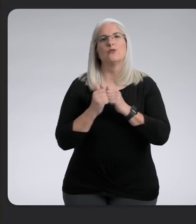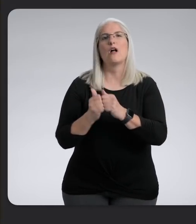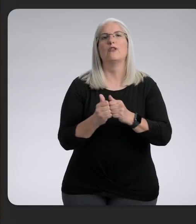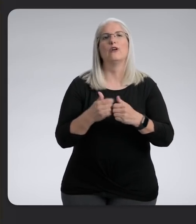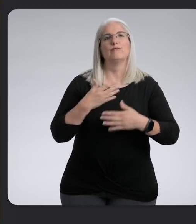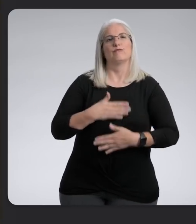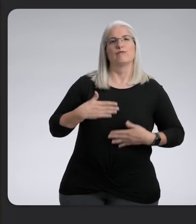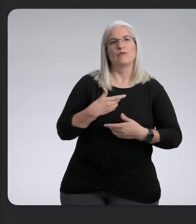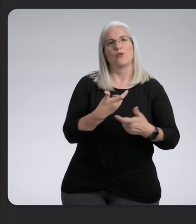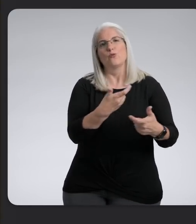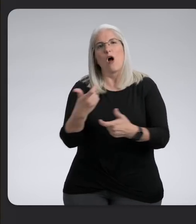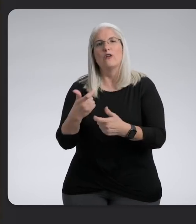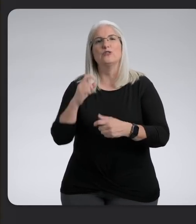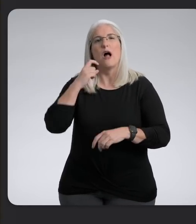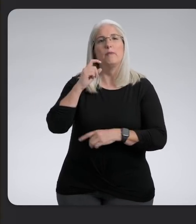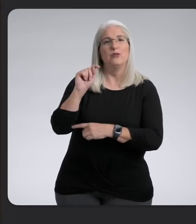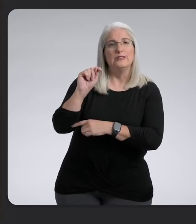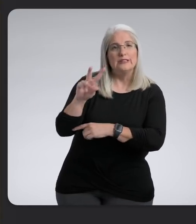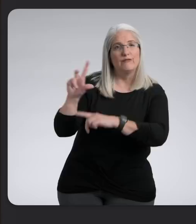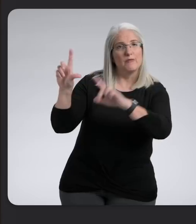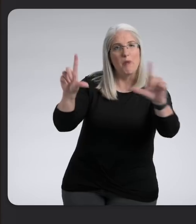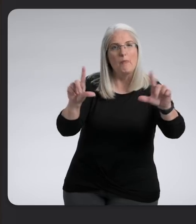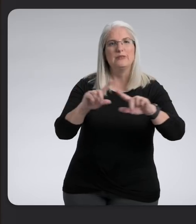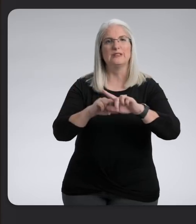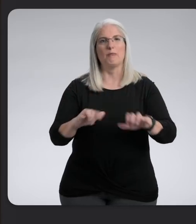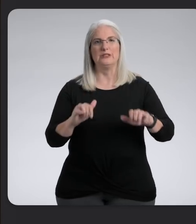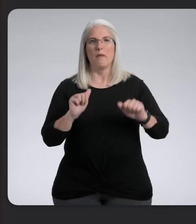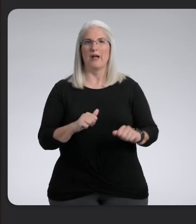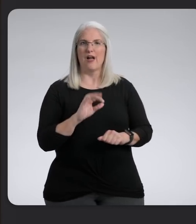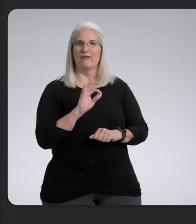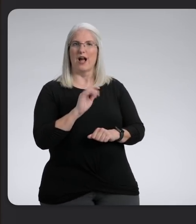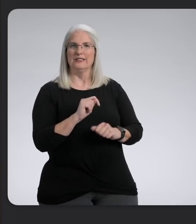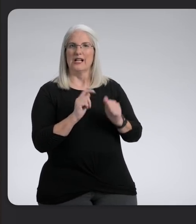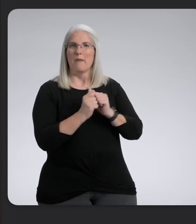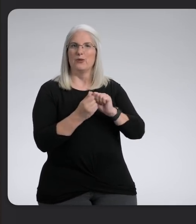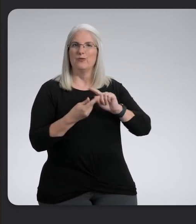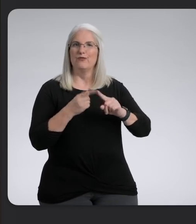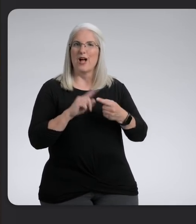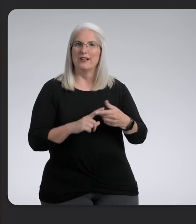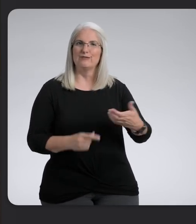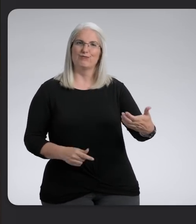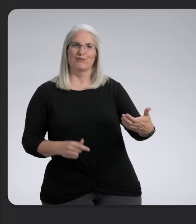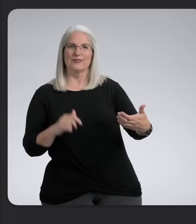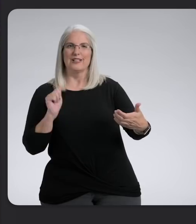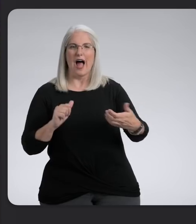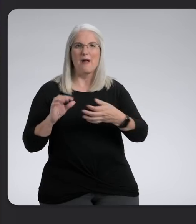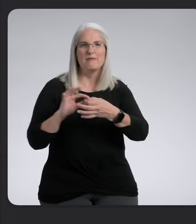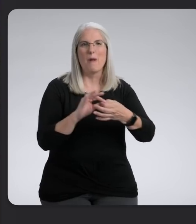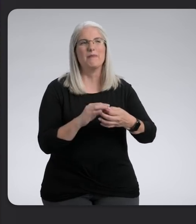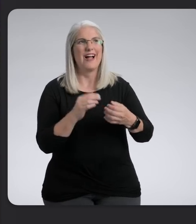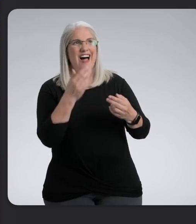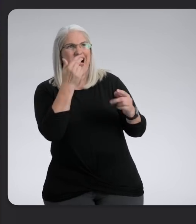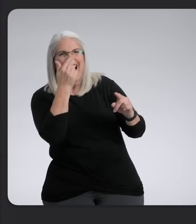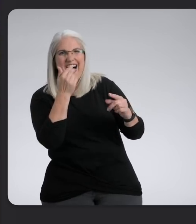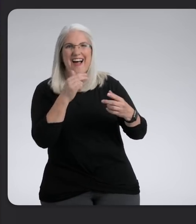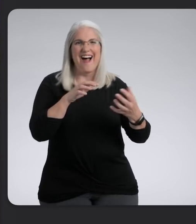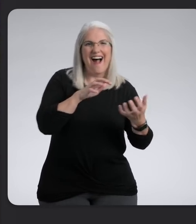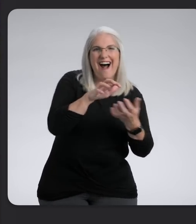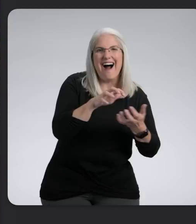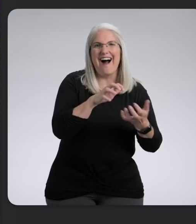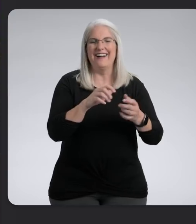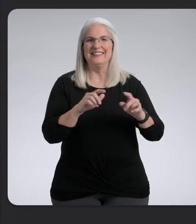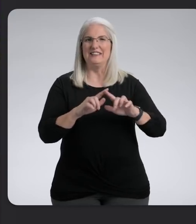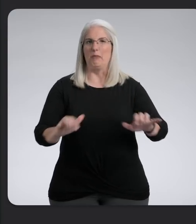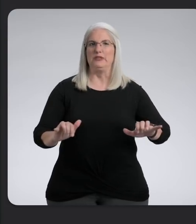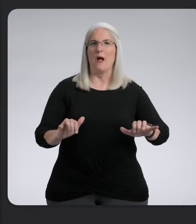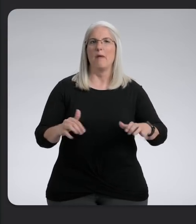your friends on FaceTime, ensuring everyone catches a movie's dramatic reveal or a show's punchline at the same moment. And to make it easy to see everything